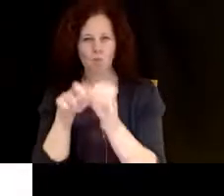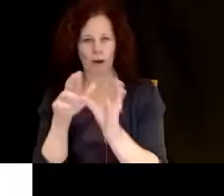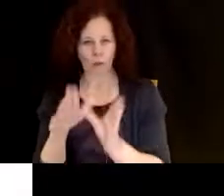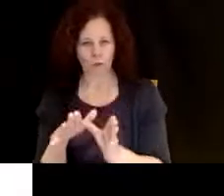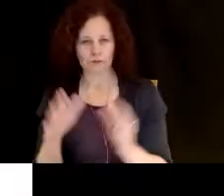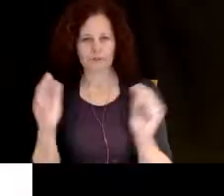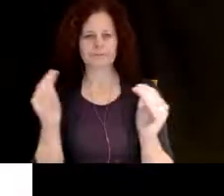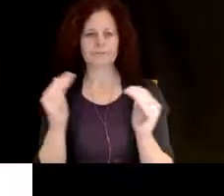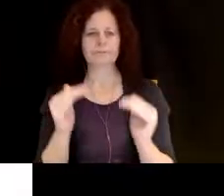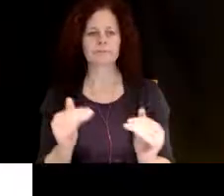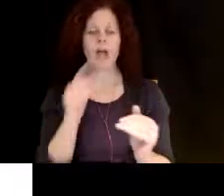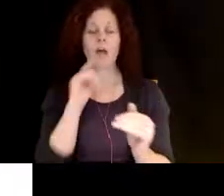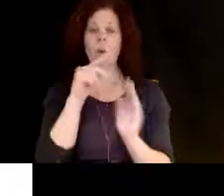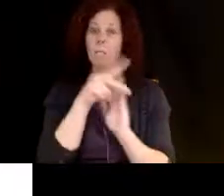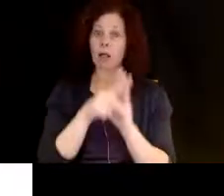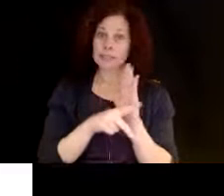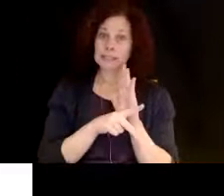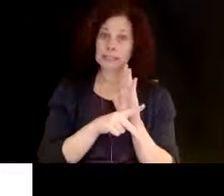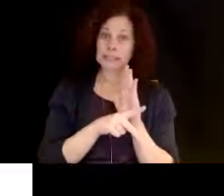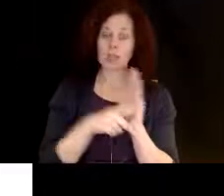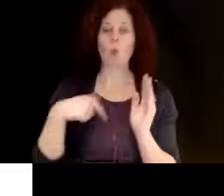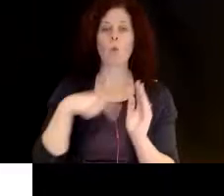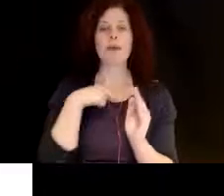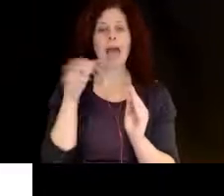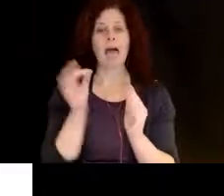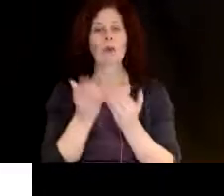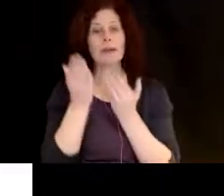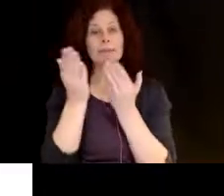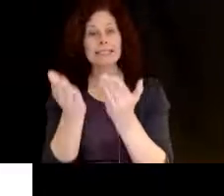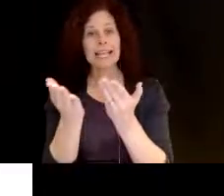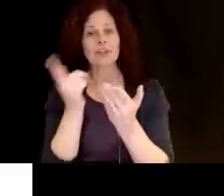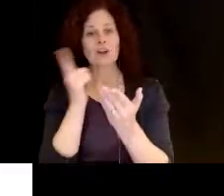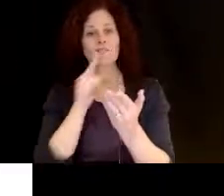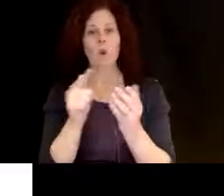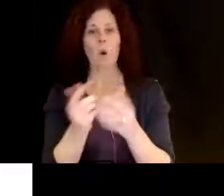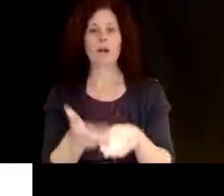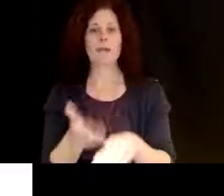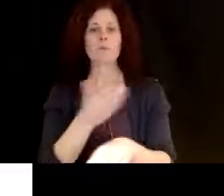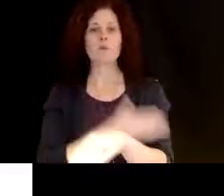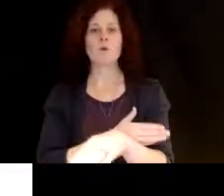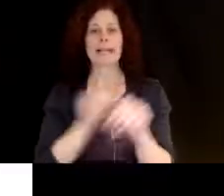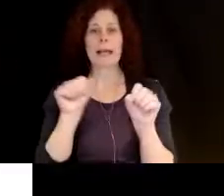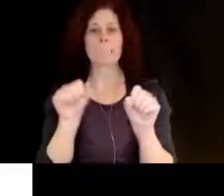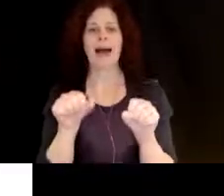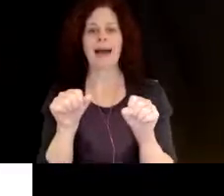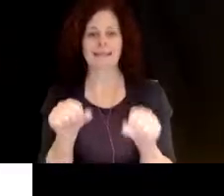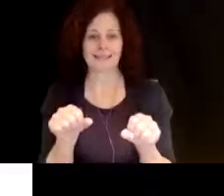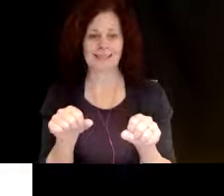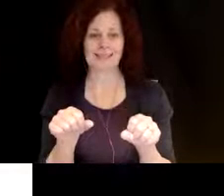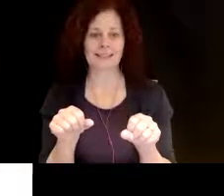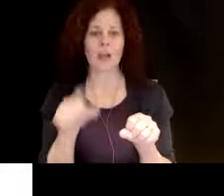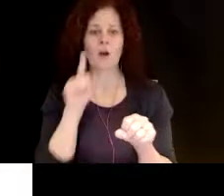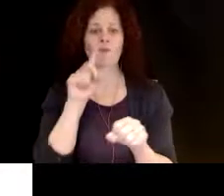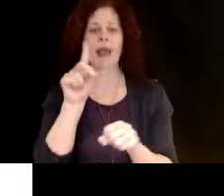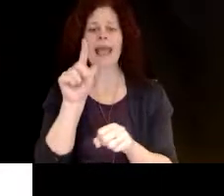some recommendations around building capacity for ADA compliance and emphasis or centrality. So providing guidance,